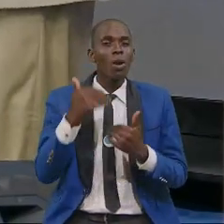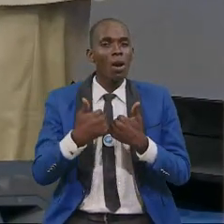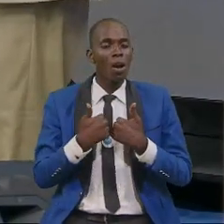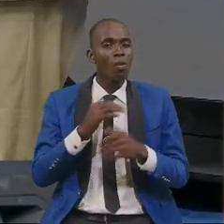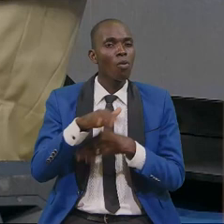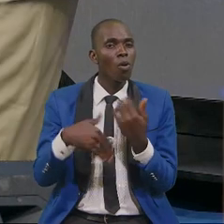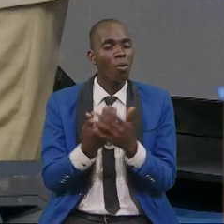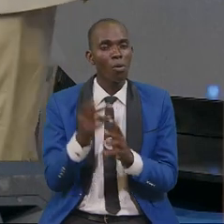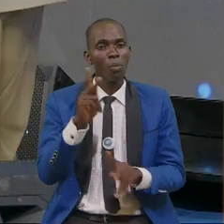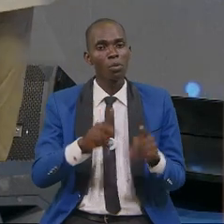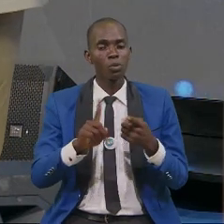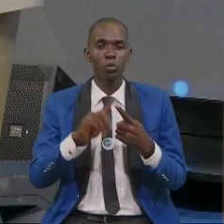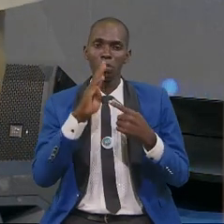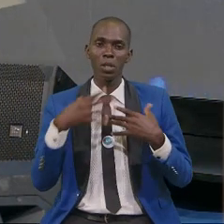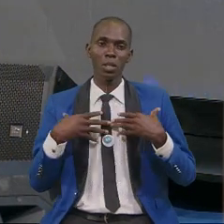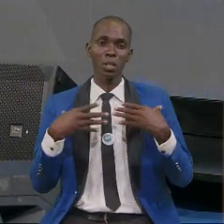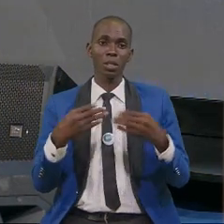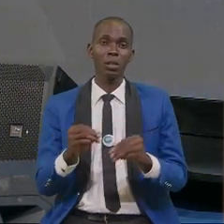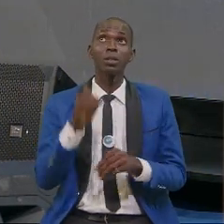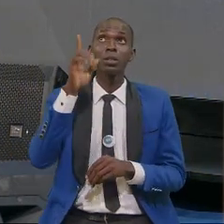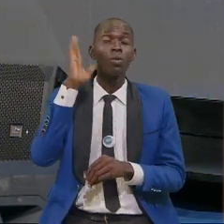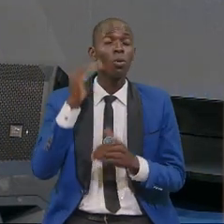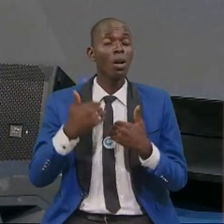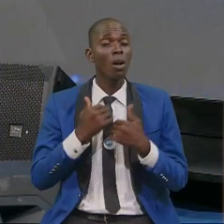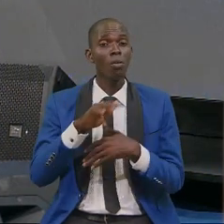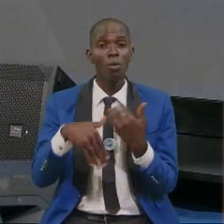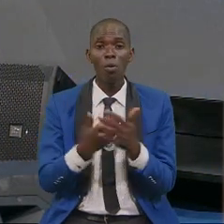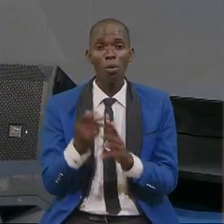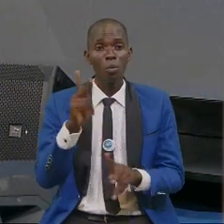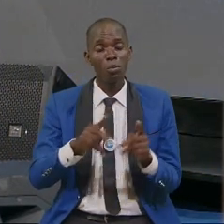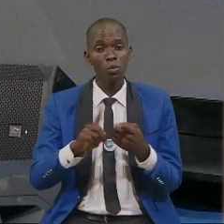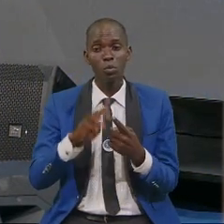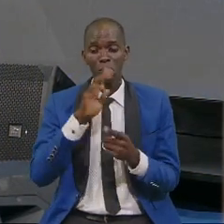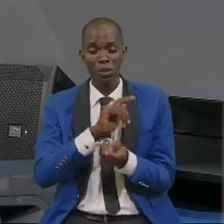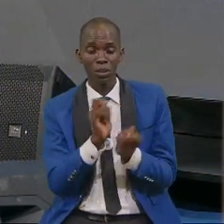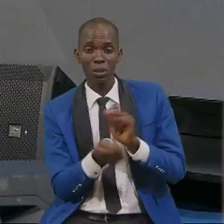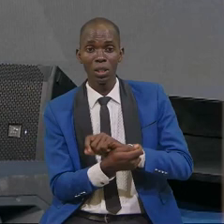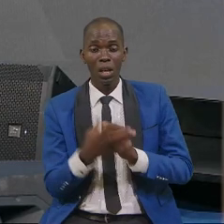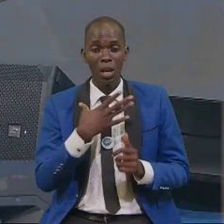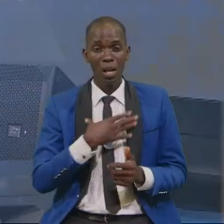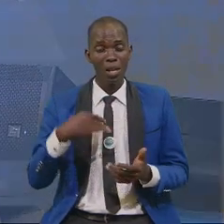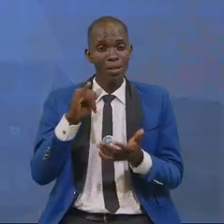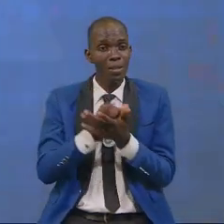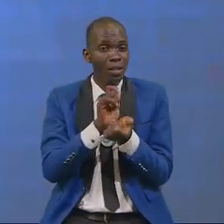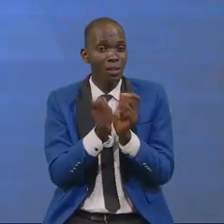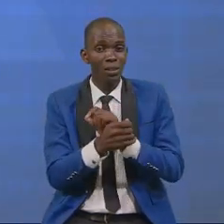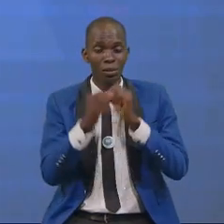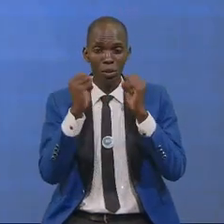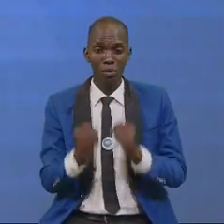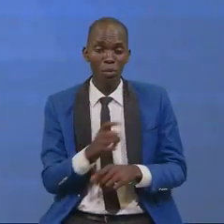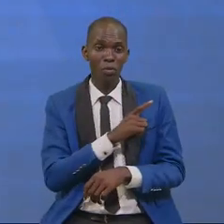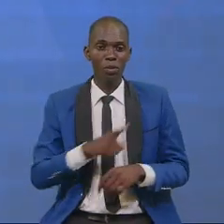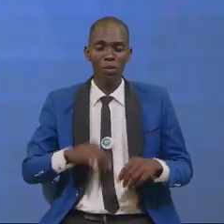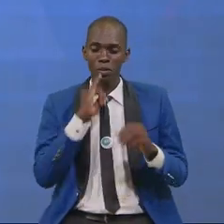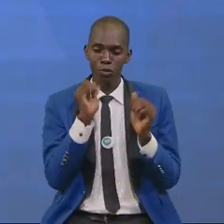be healed. He'll have all men to be transformed. And that transforming power of the Lord is here with you